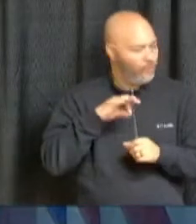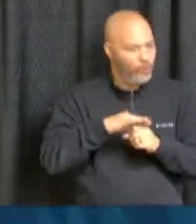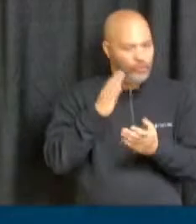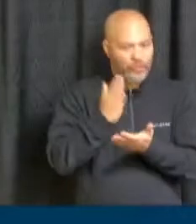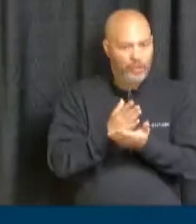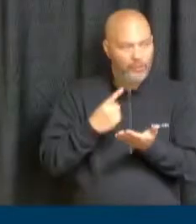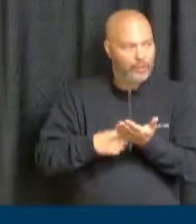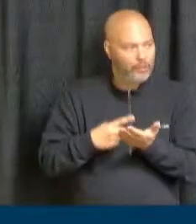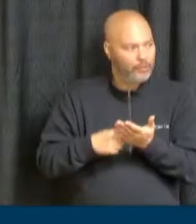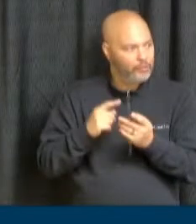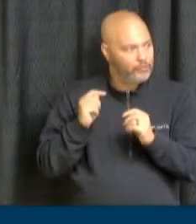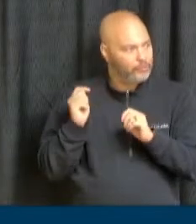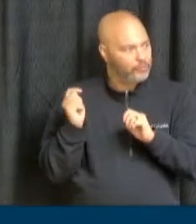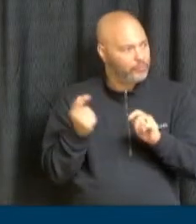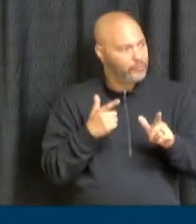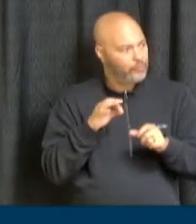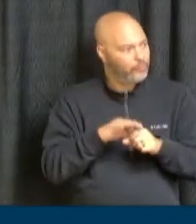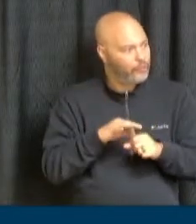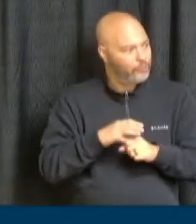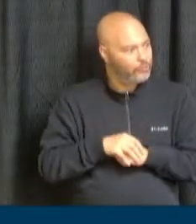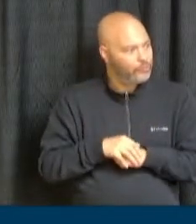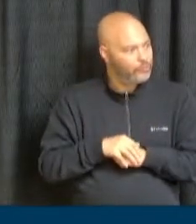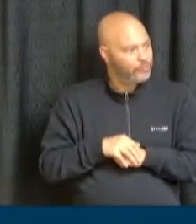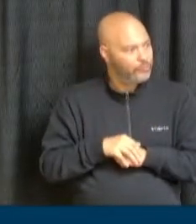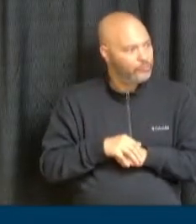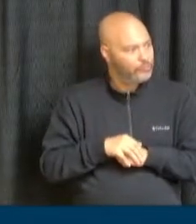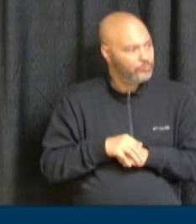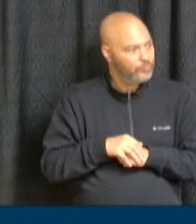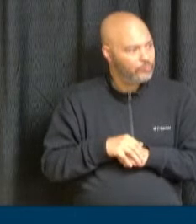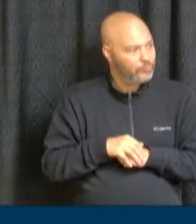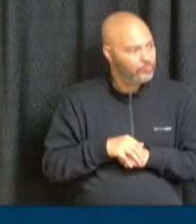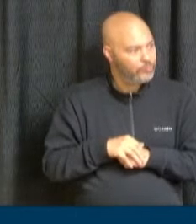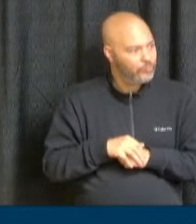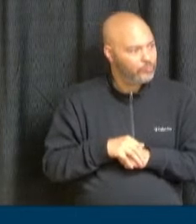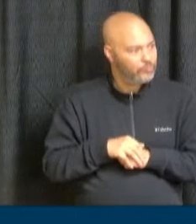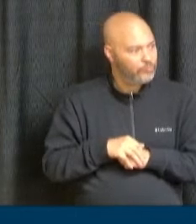cease discussion. Every member, please cast your vote.